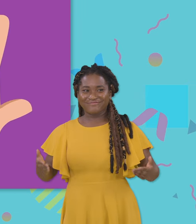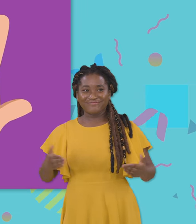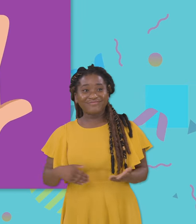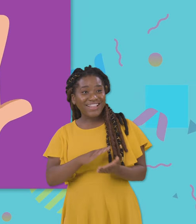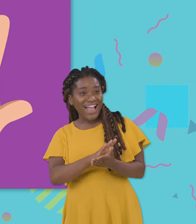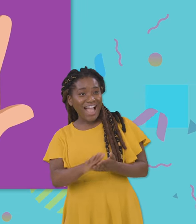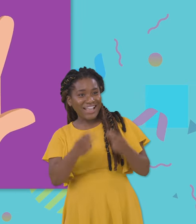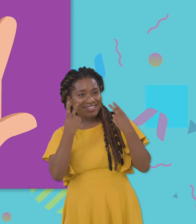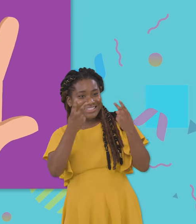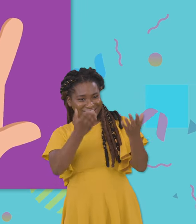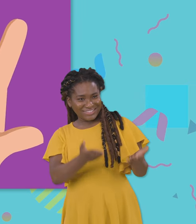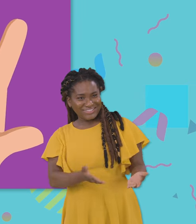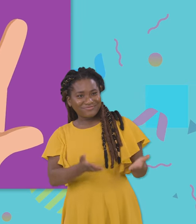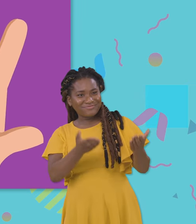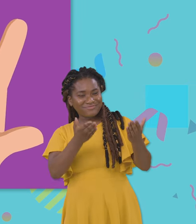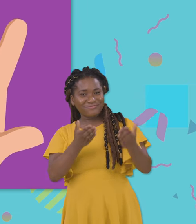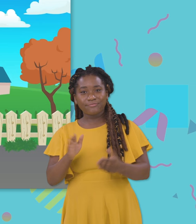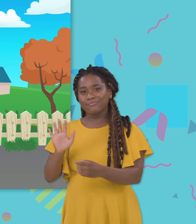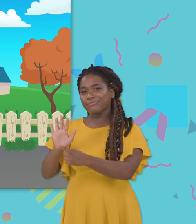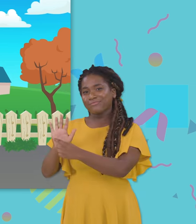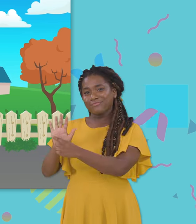Here I am, how do you do?